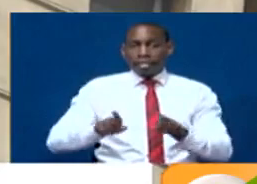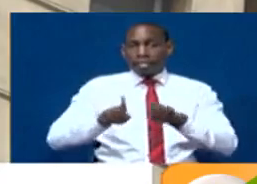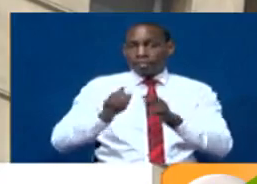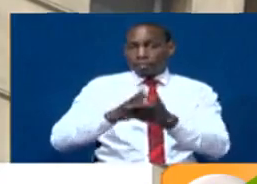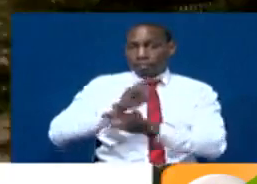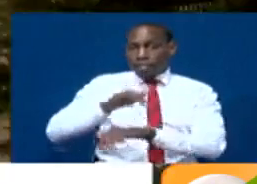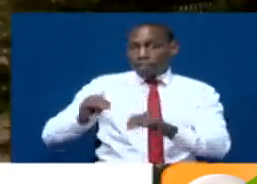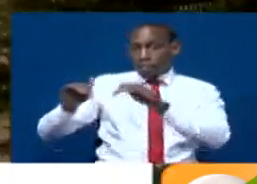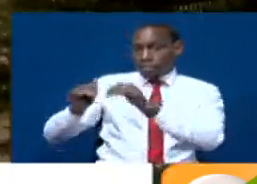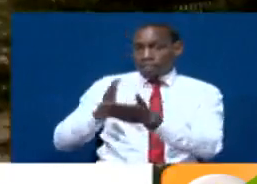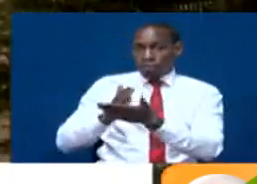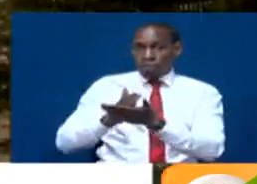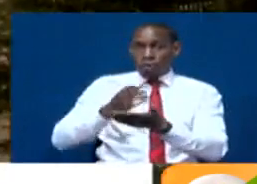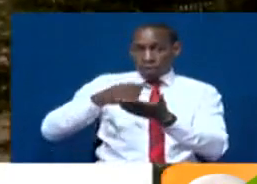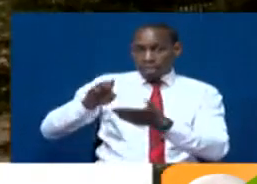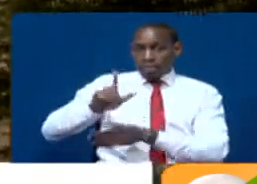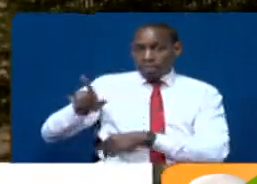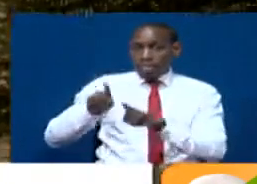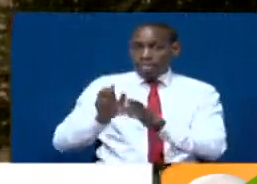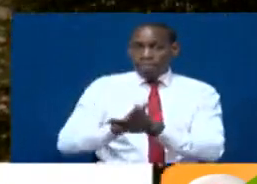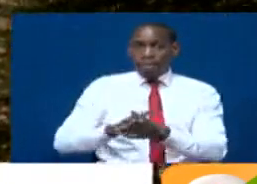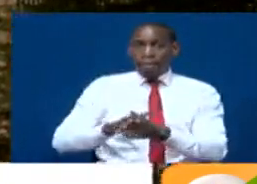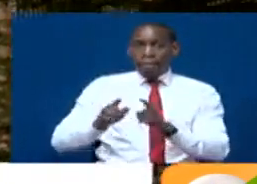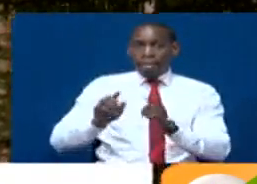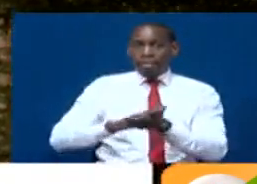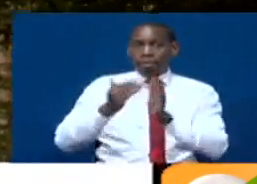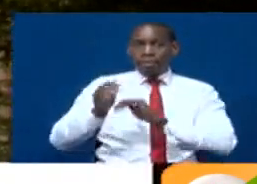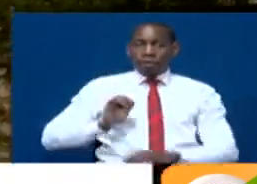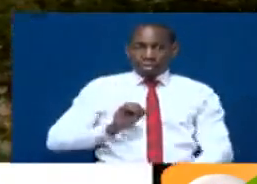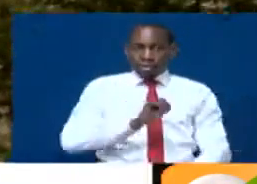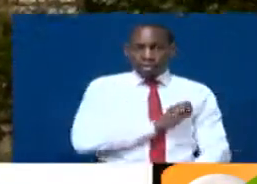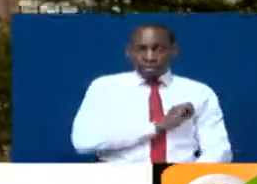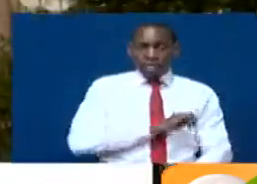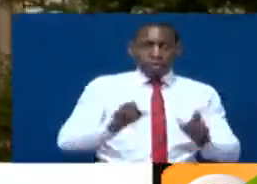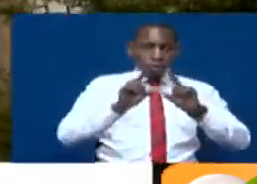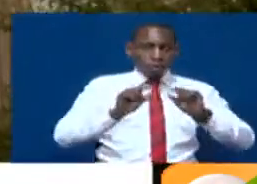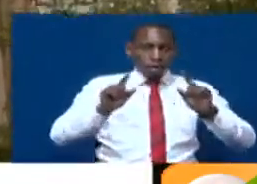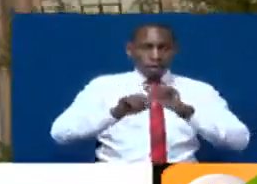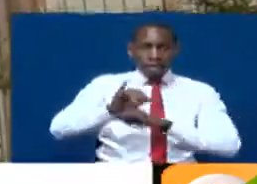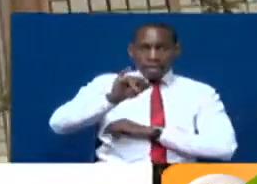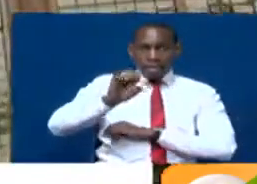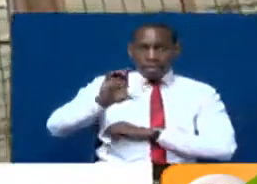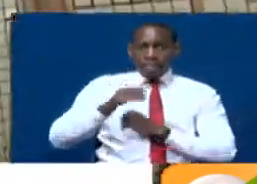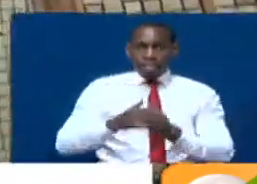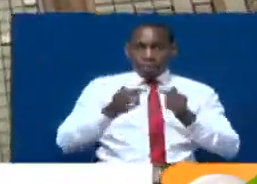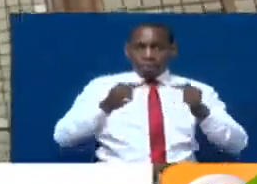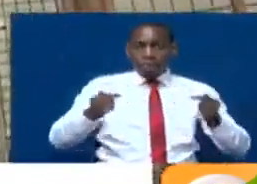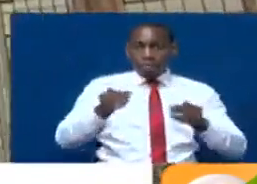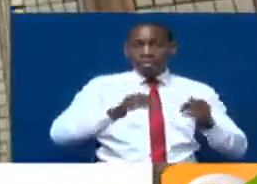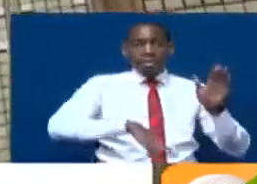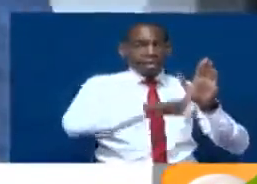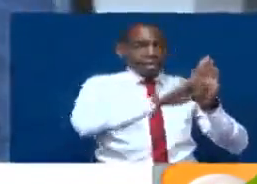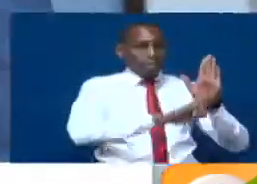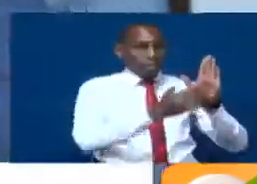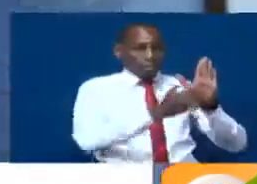despite the National Assembly having approved the bill is still pending before the Senate. According to IEBC, the rejection of the